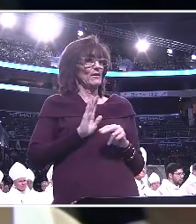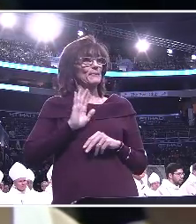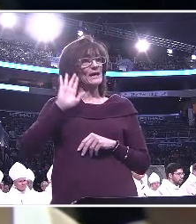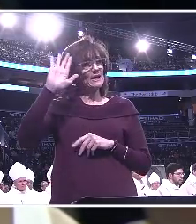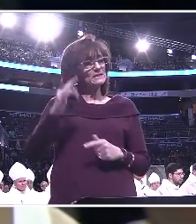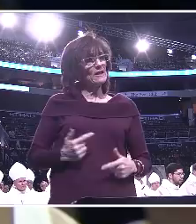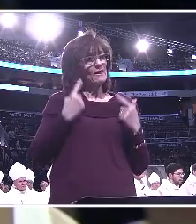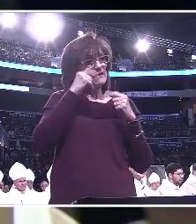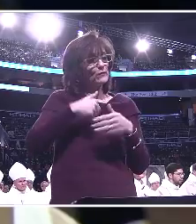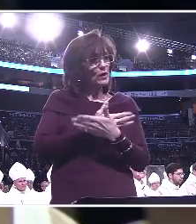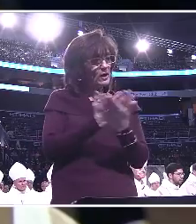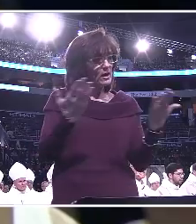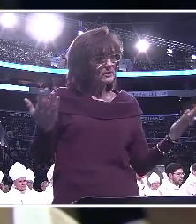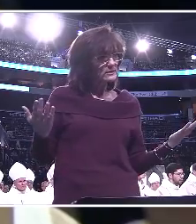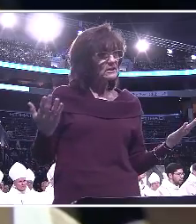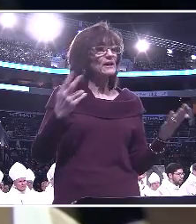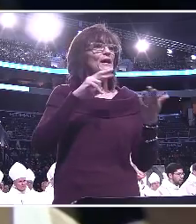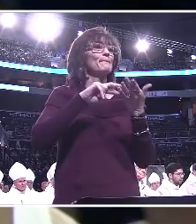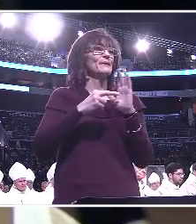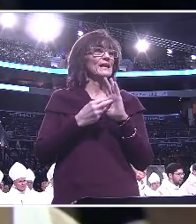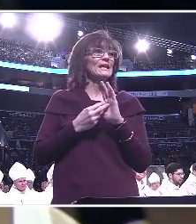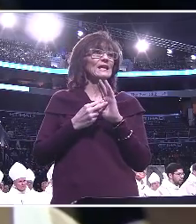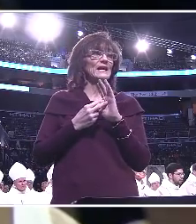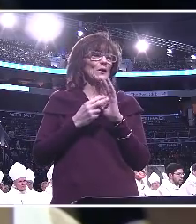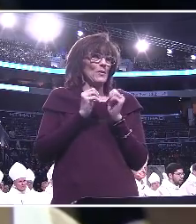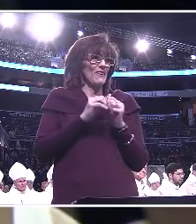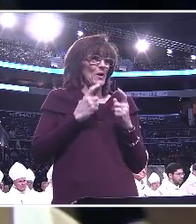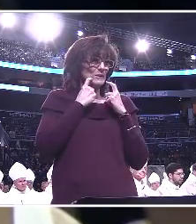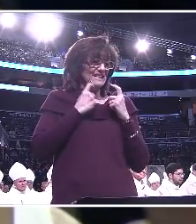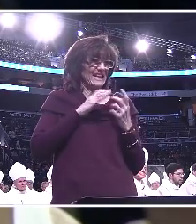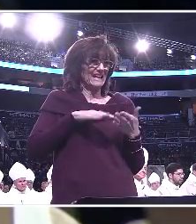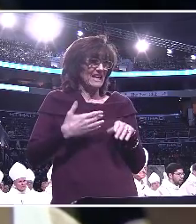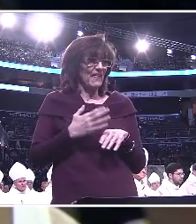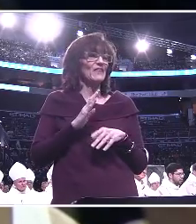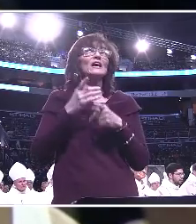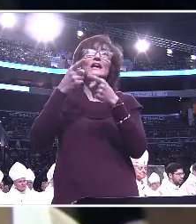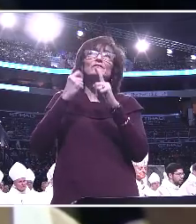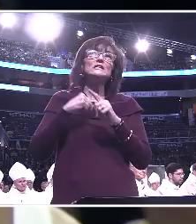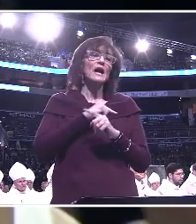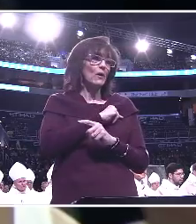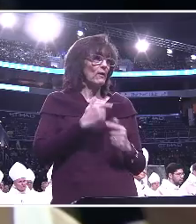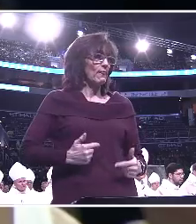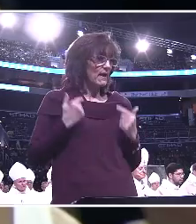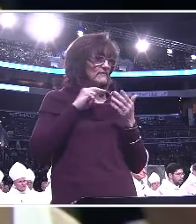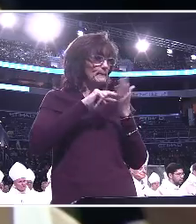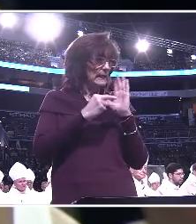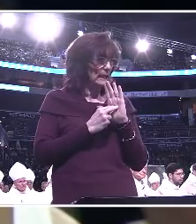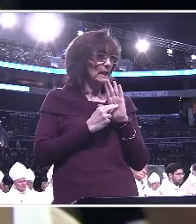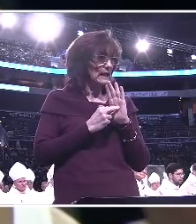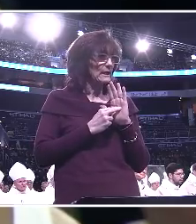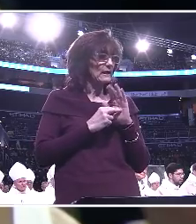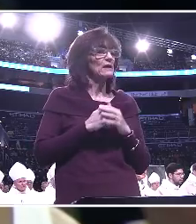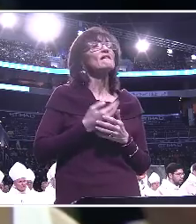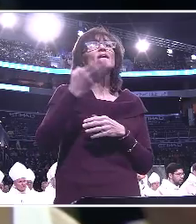our lives would have meaning, value, purpose. And Jesus didn't die just for some of us. He